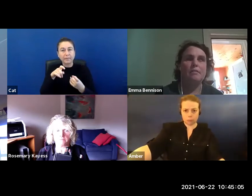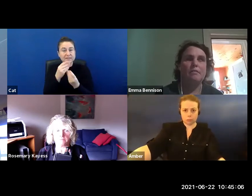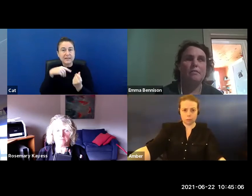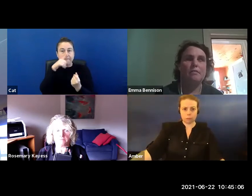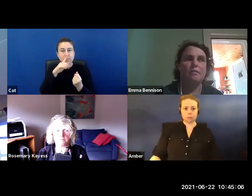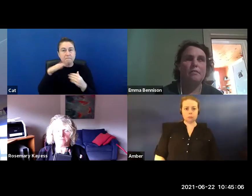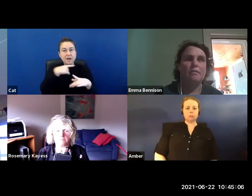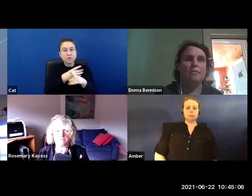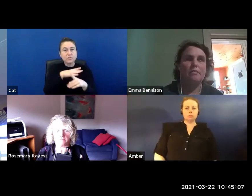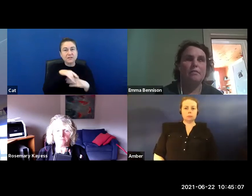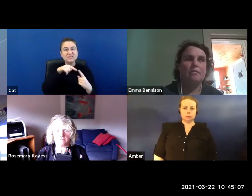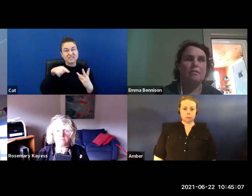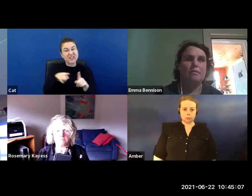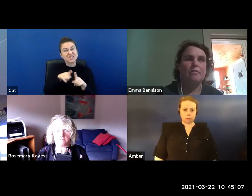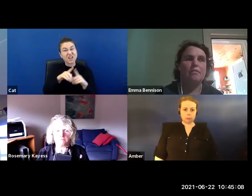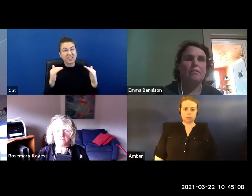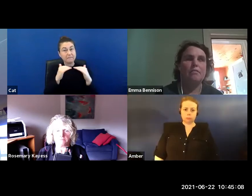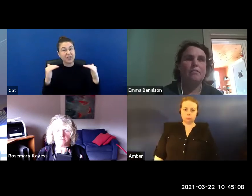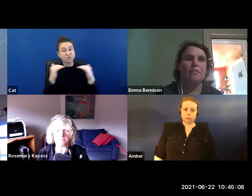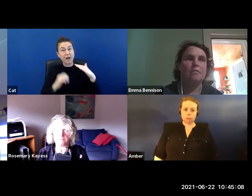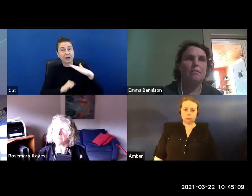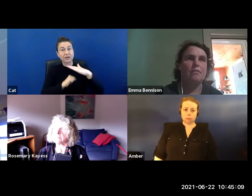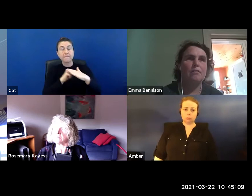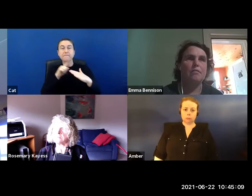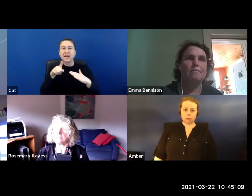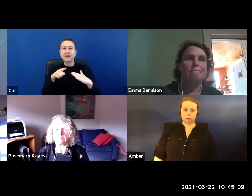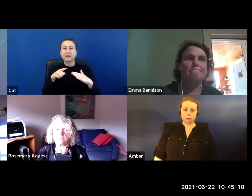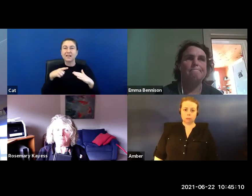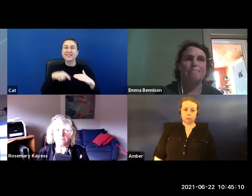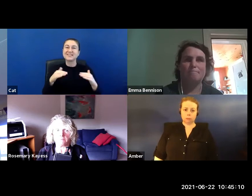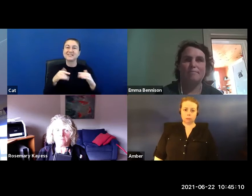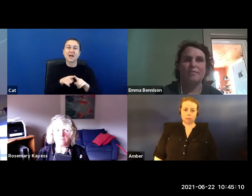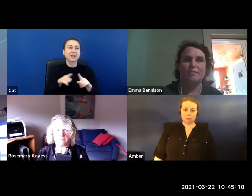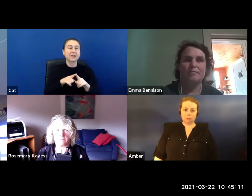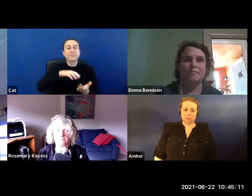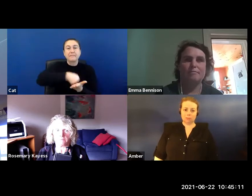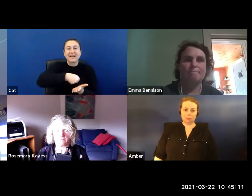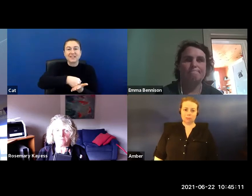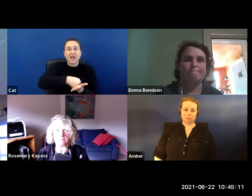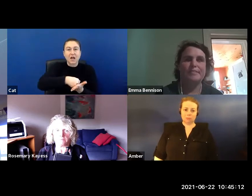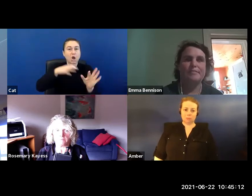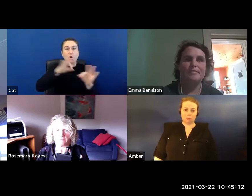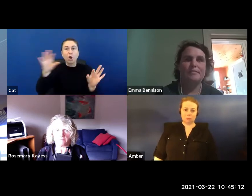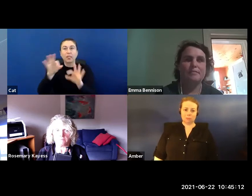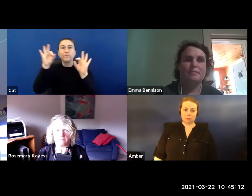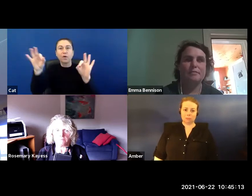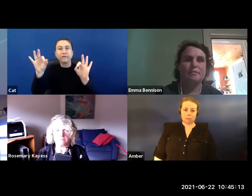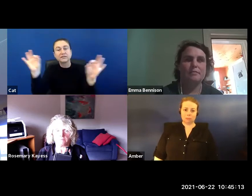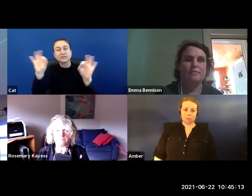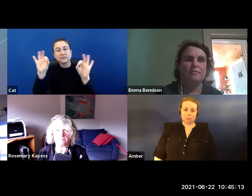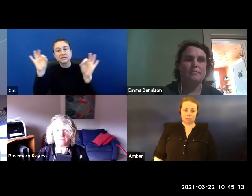raised, and that is a benchmark, but it's a baseline. It's not the end of the story. So, you know, it is important